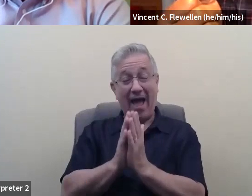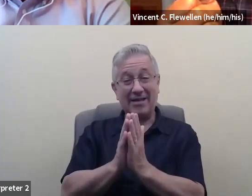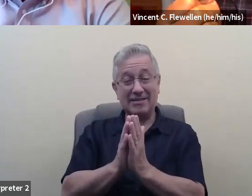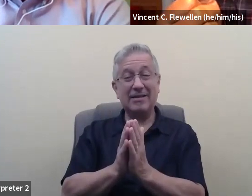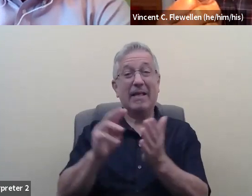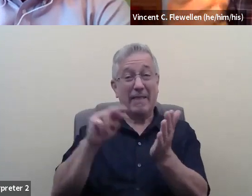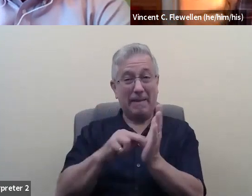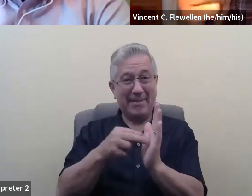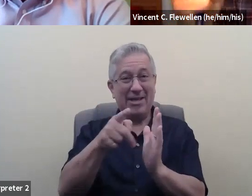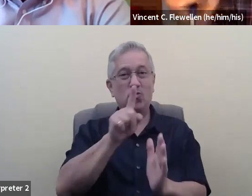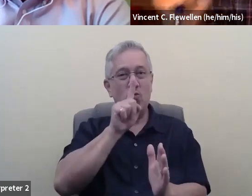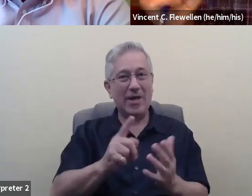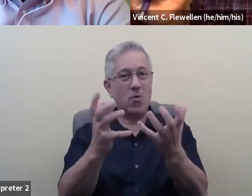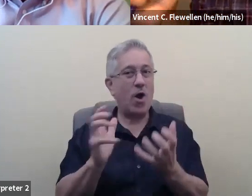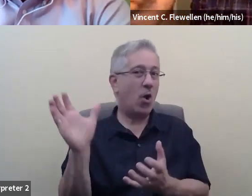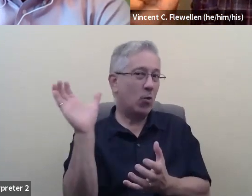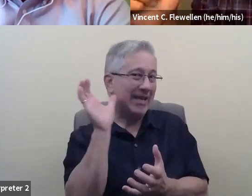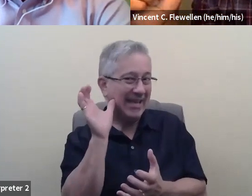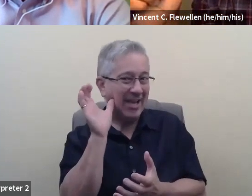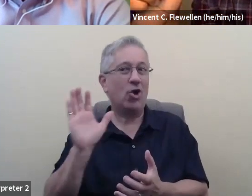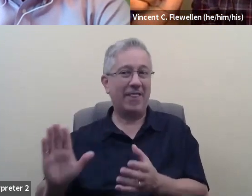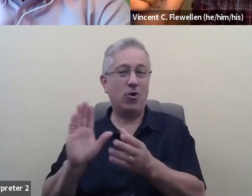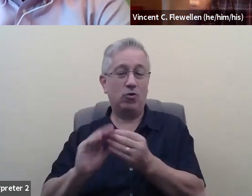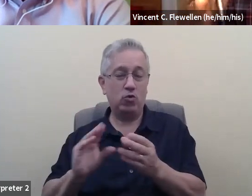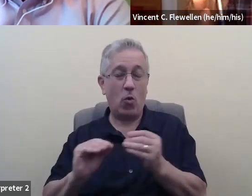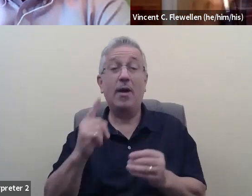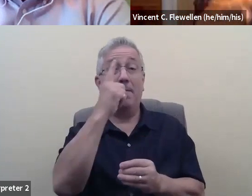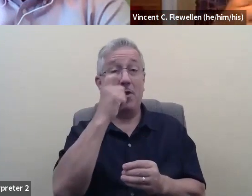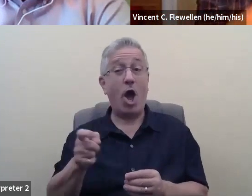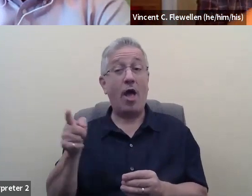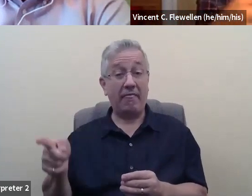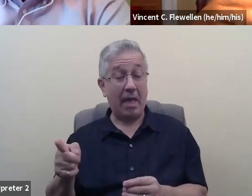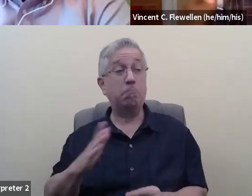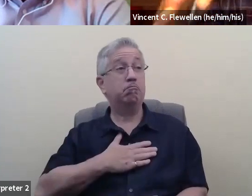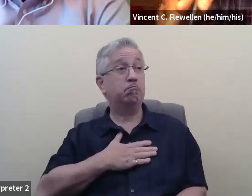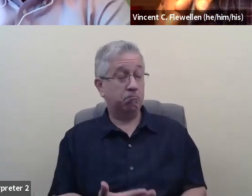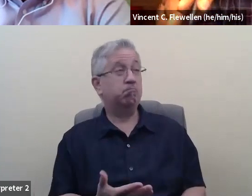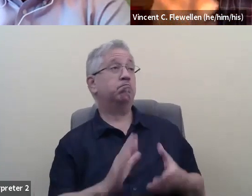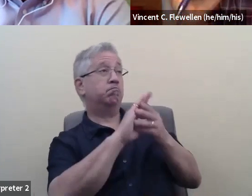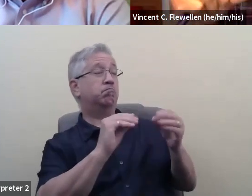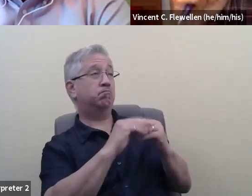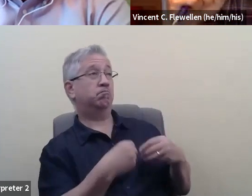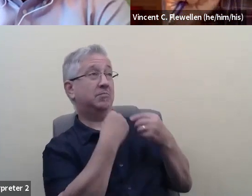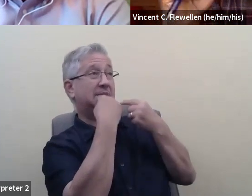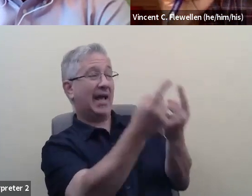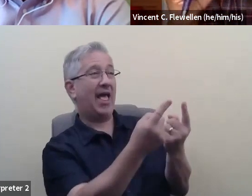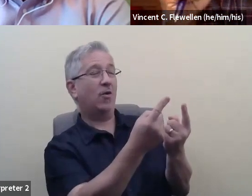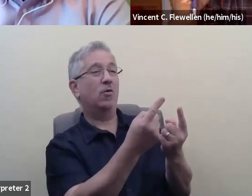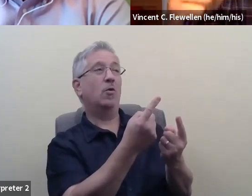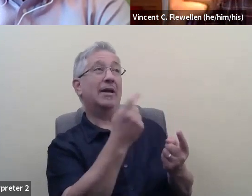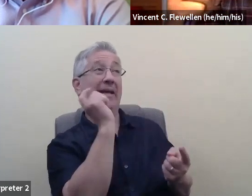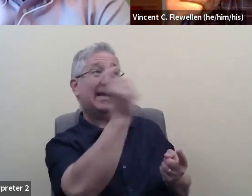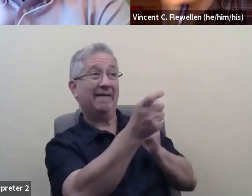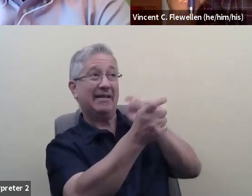feeling, right? Because the moment in which they tell you, whether they offer solutions or not, is the moment in which you have